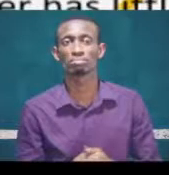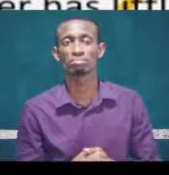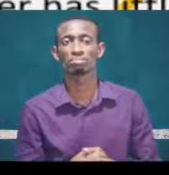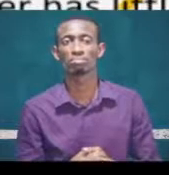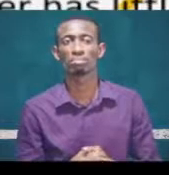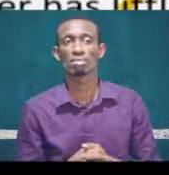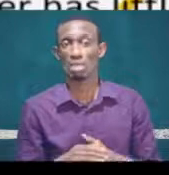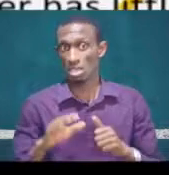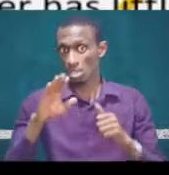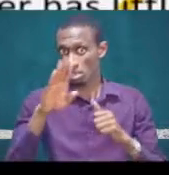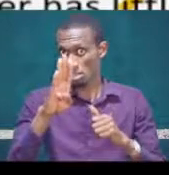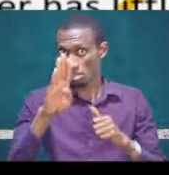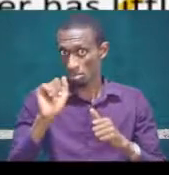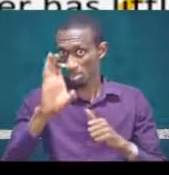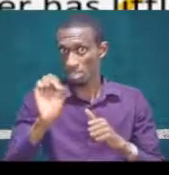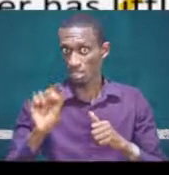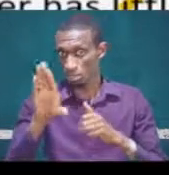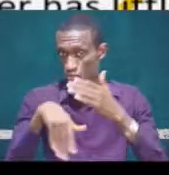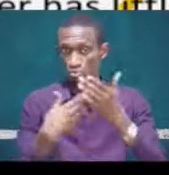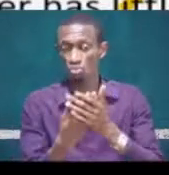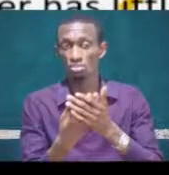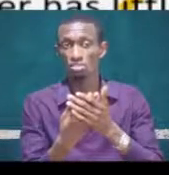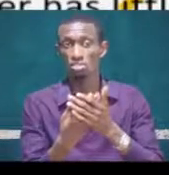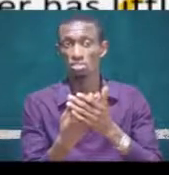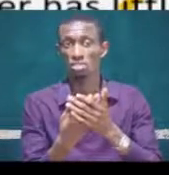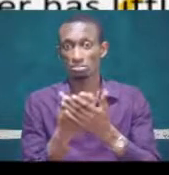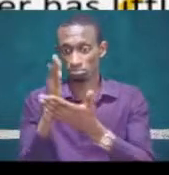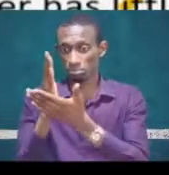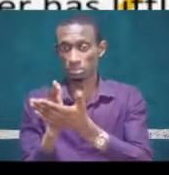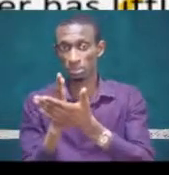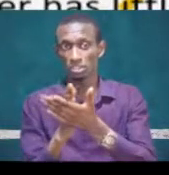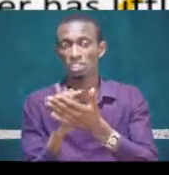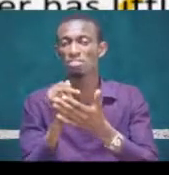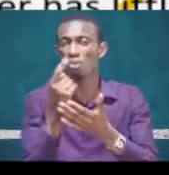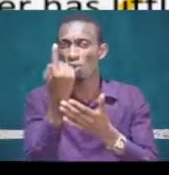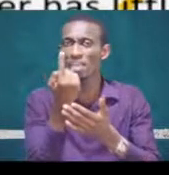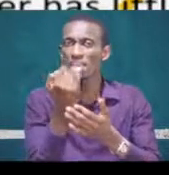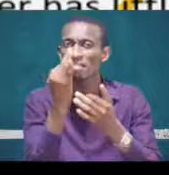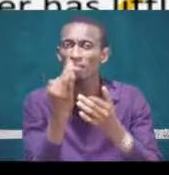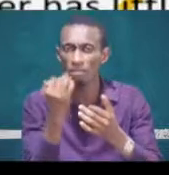That each base is part of only one triplet.